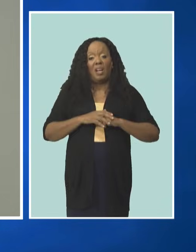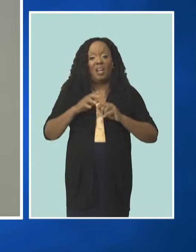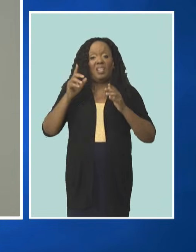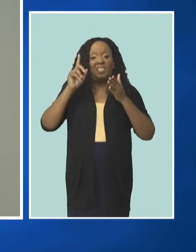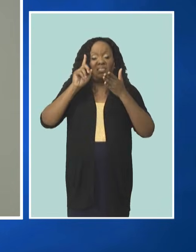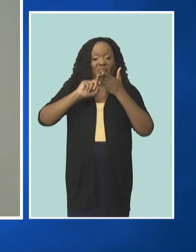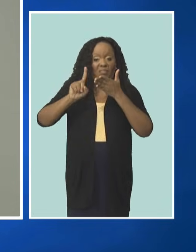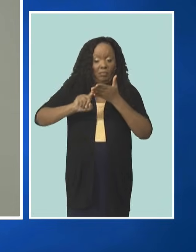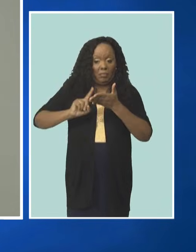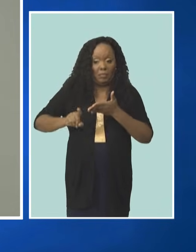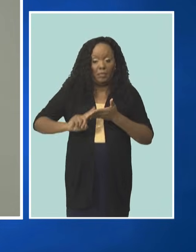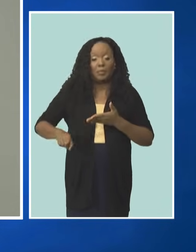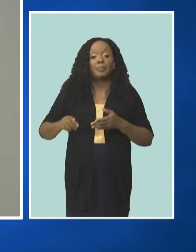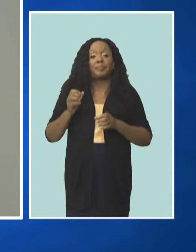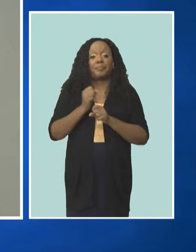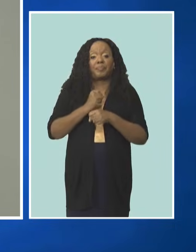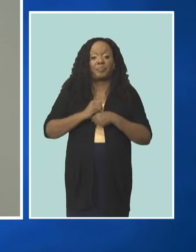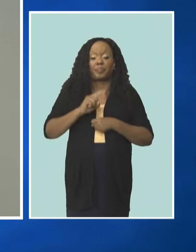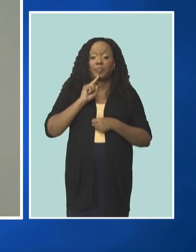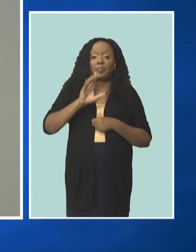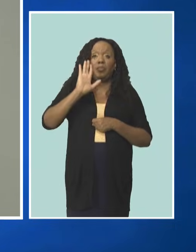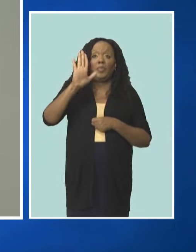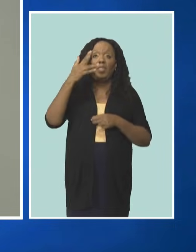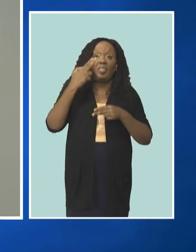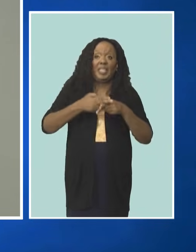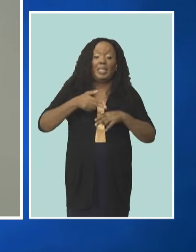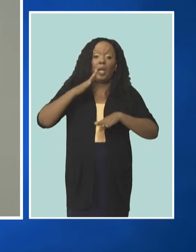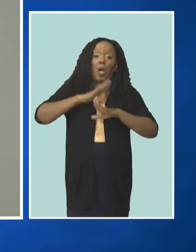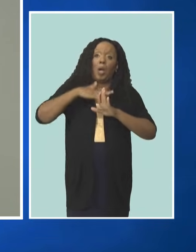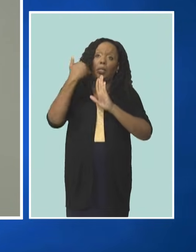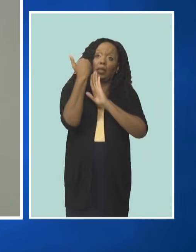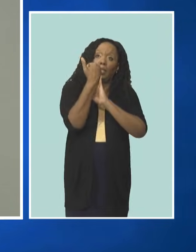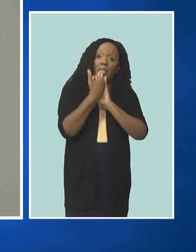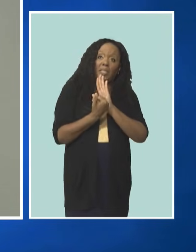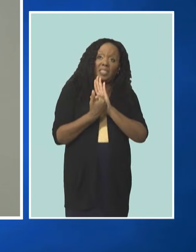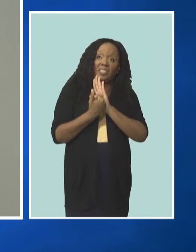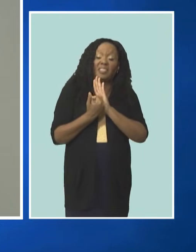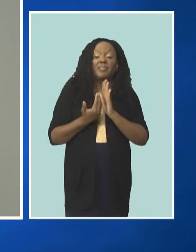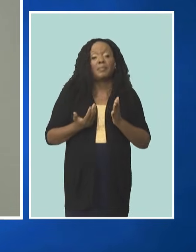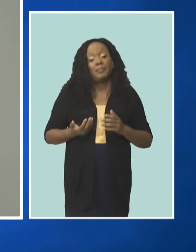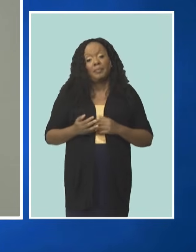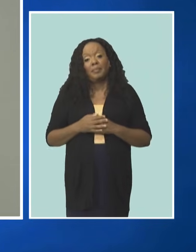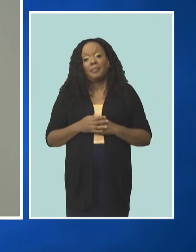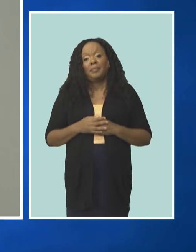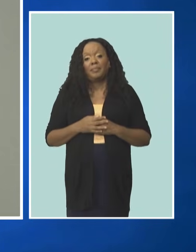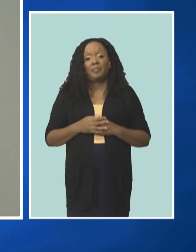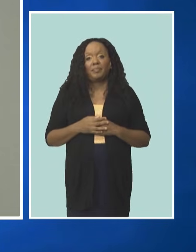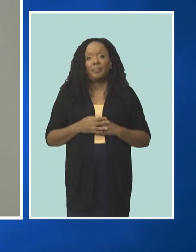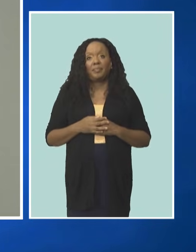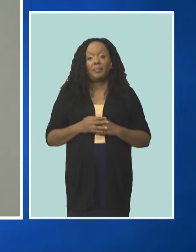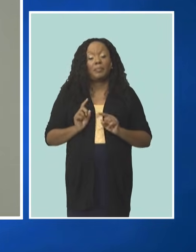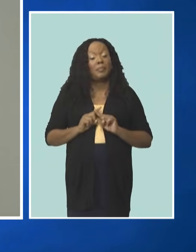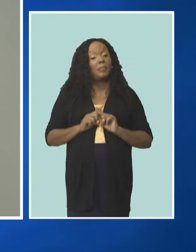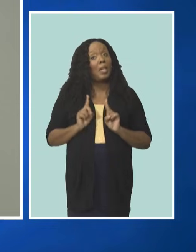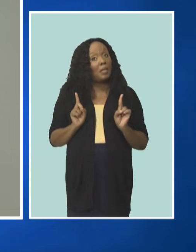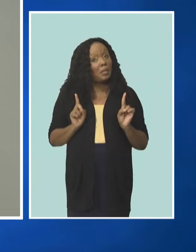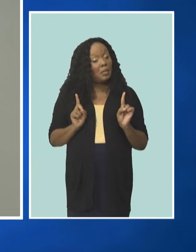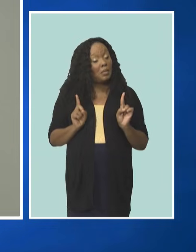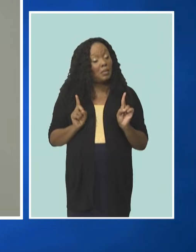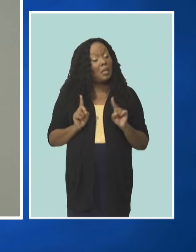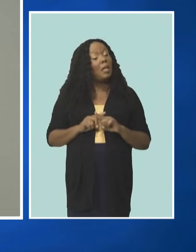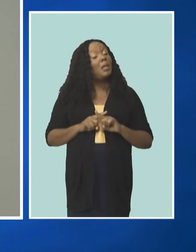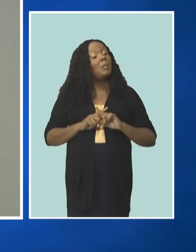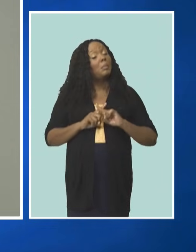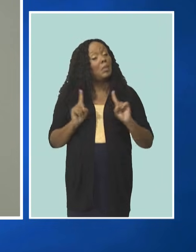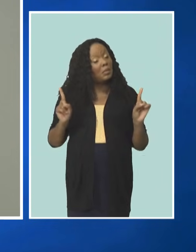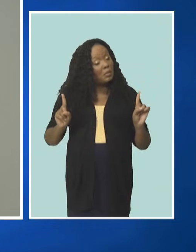their status and make sure that they are correctly listed in all facets. But what we have